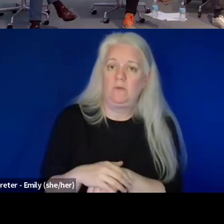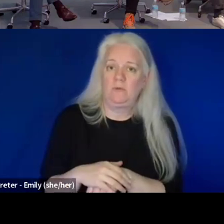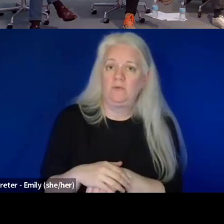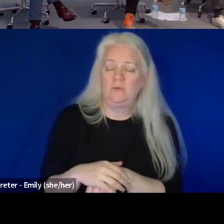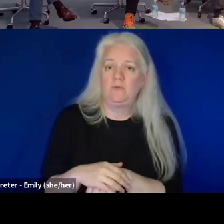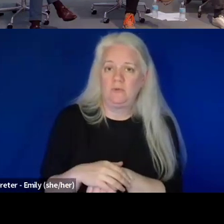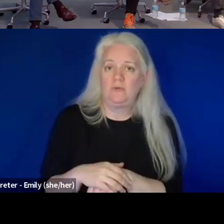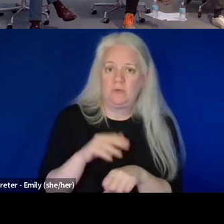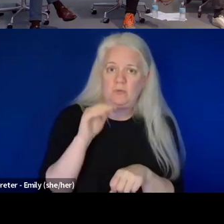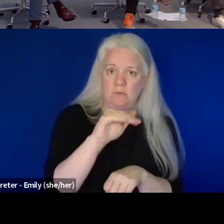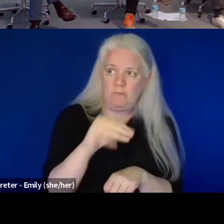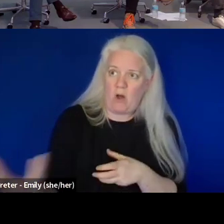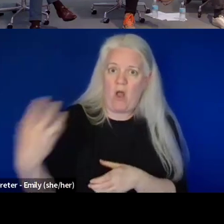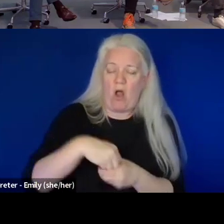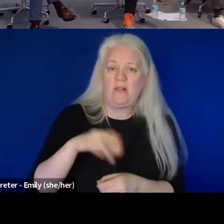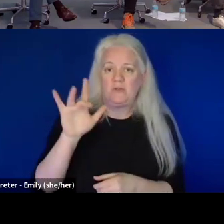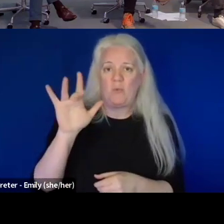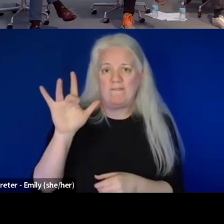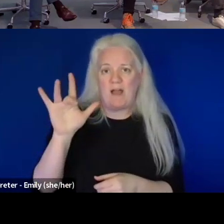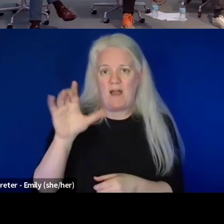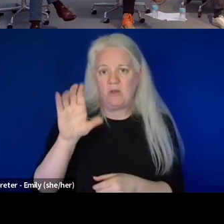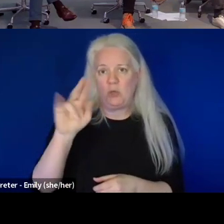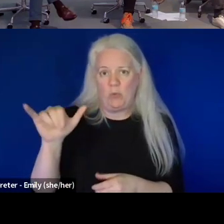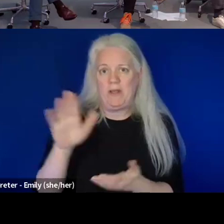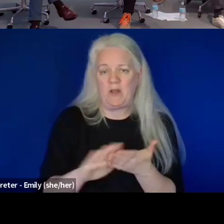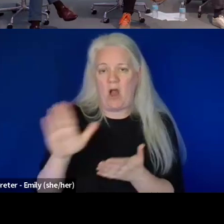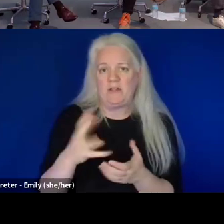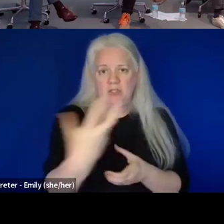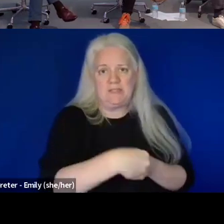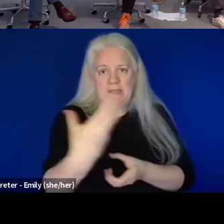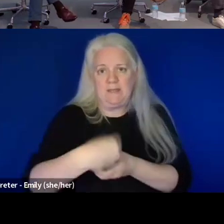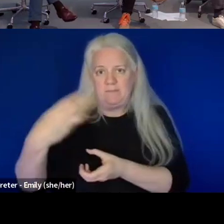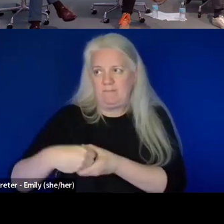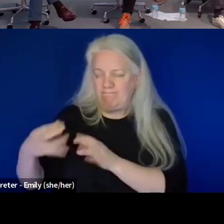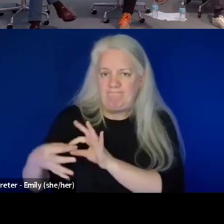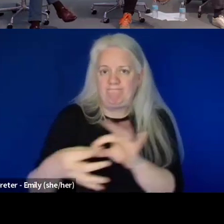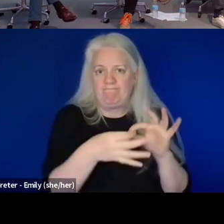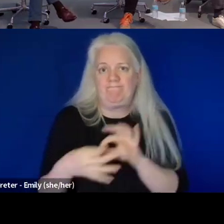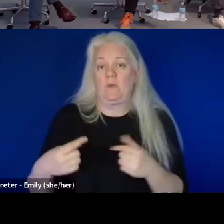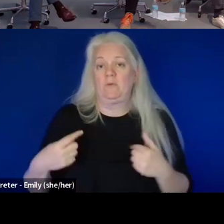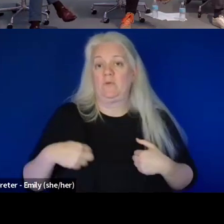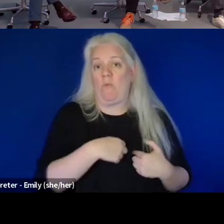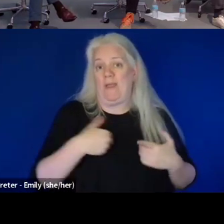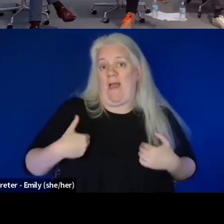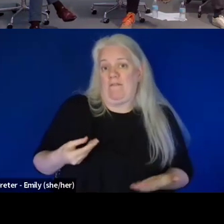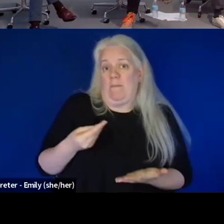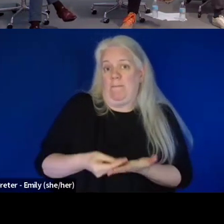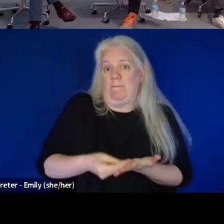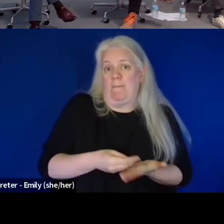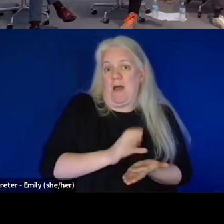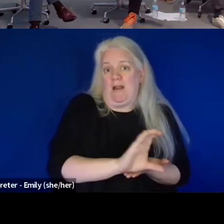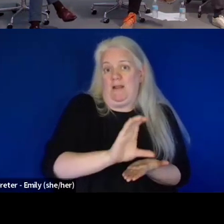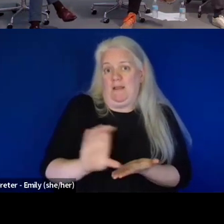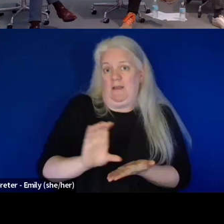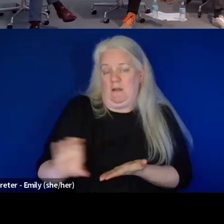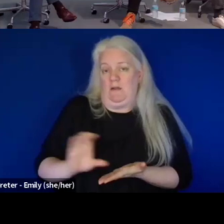all 25 CUNY campuses into the consortium. And what we are is a funding body. We're not a prescribing